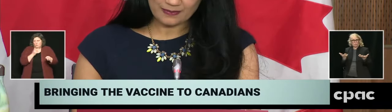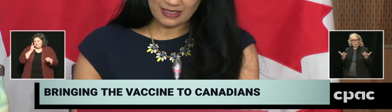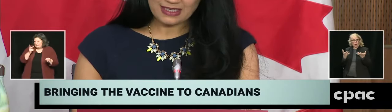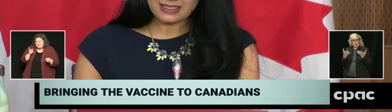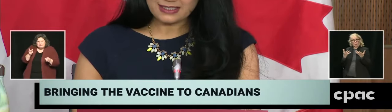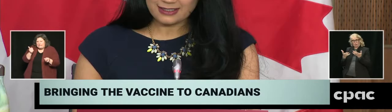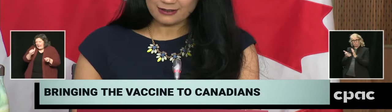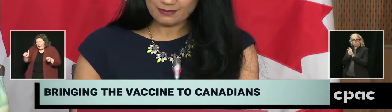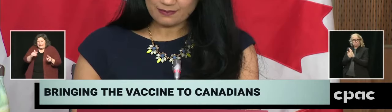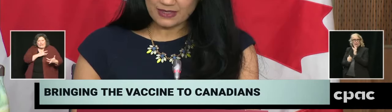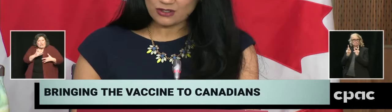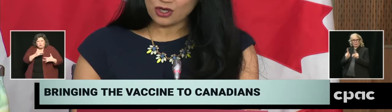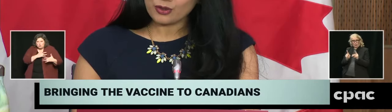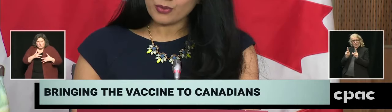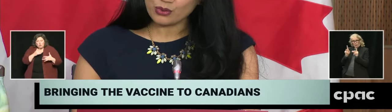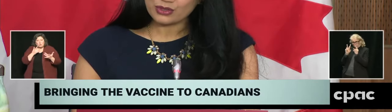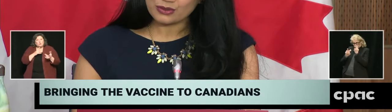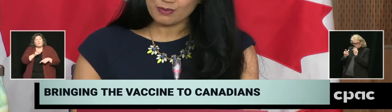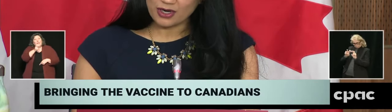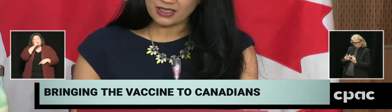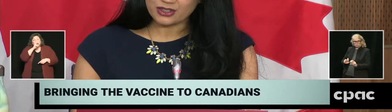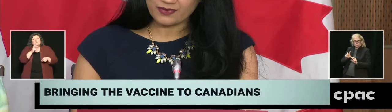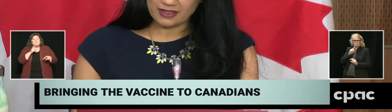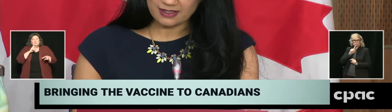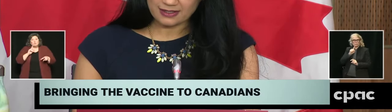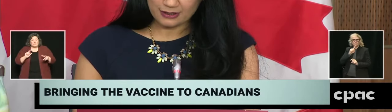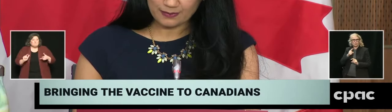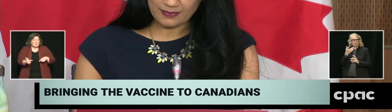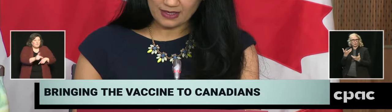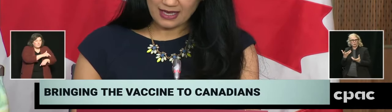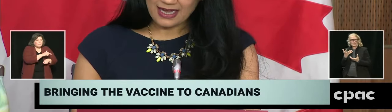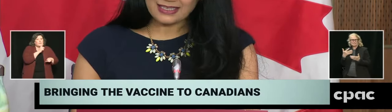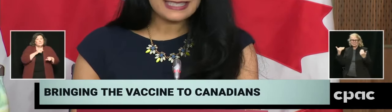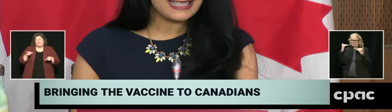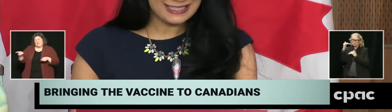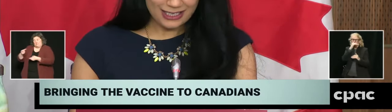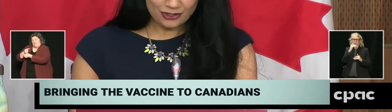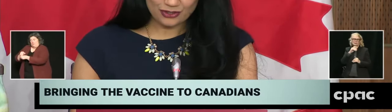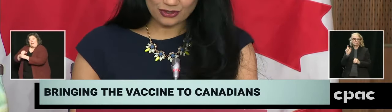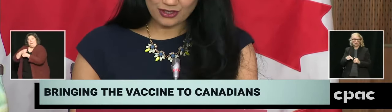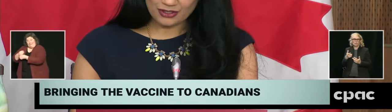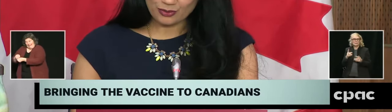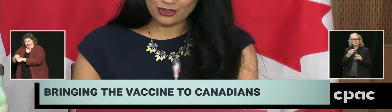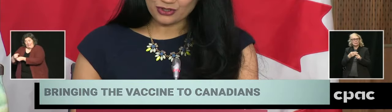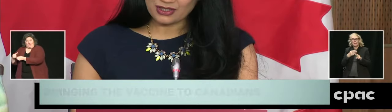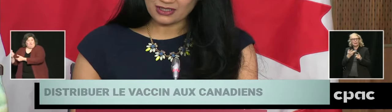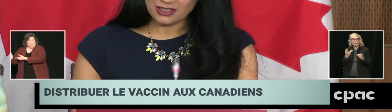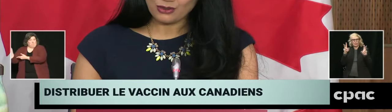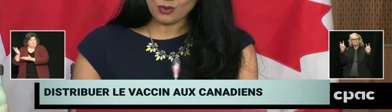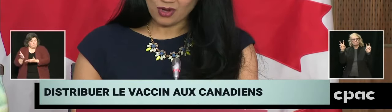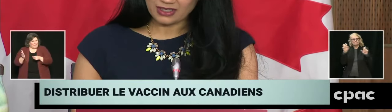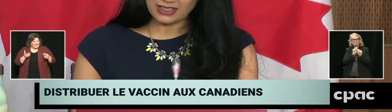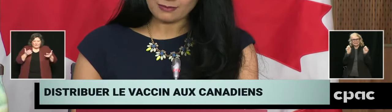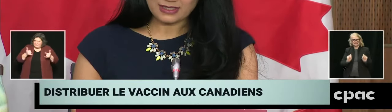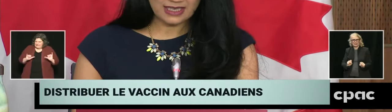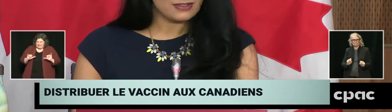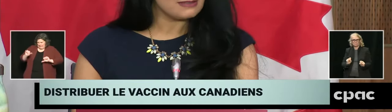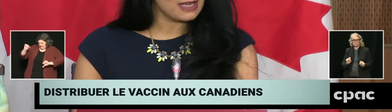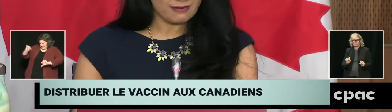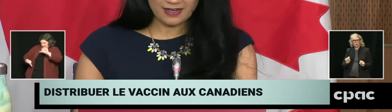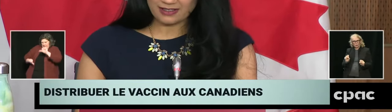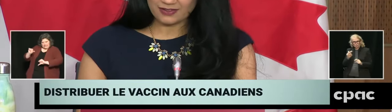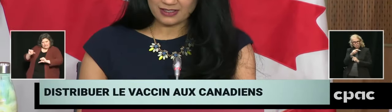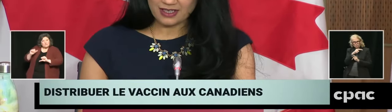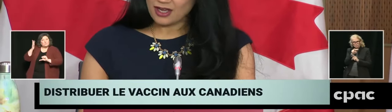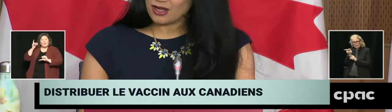concerns. This system is called the post-market surveillance system, and it's essential to ensure the continued quality, safety,